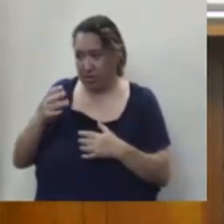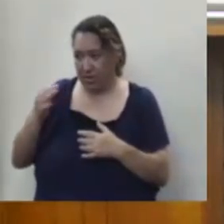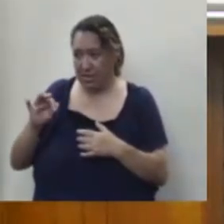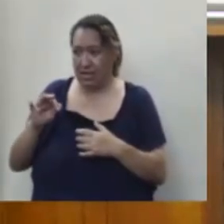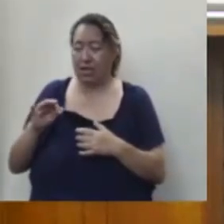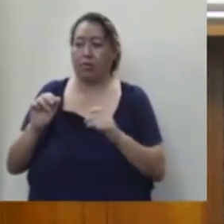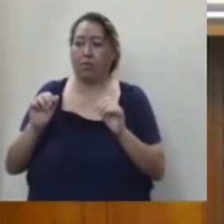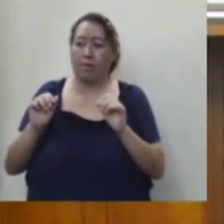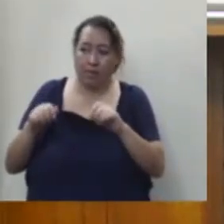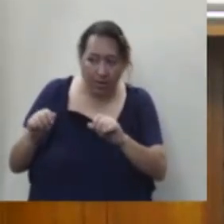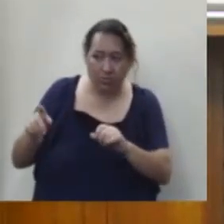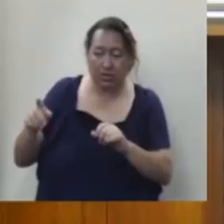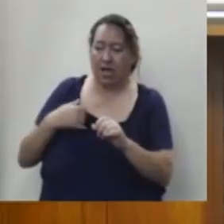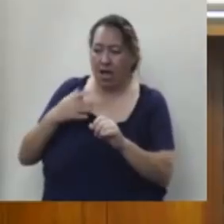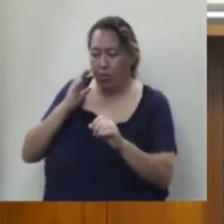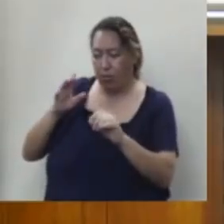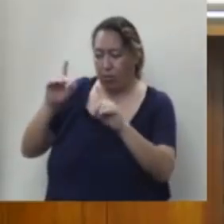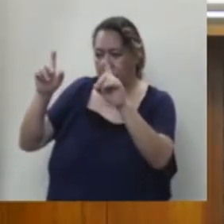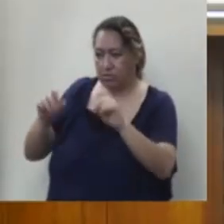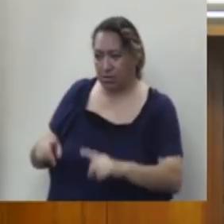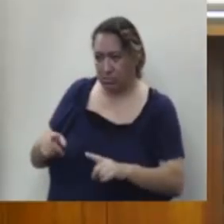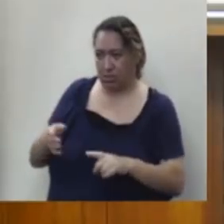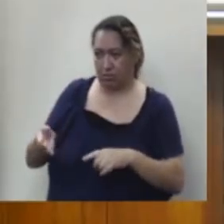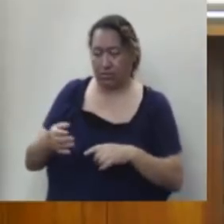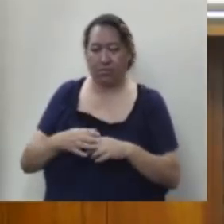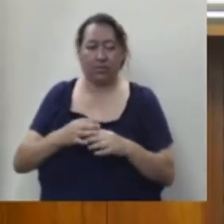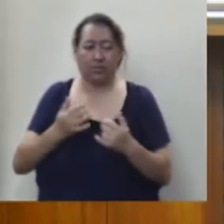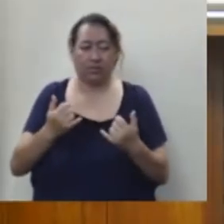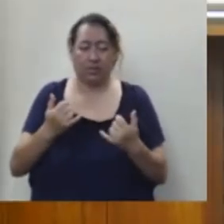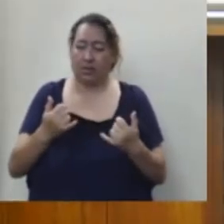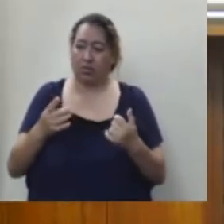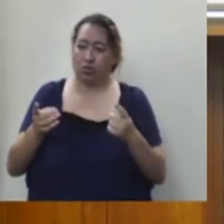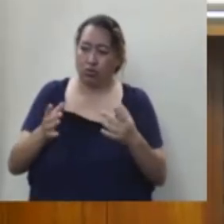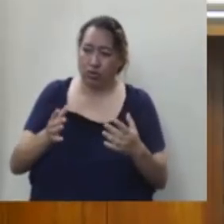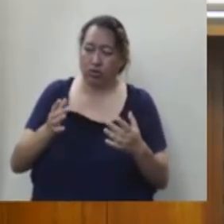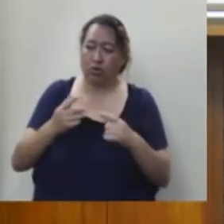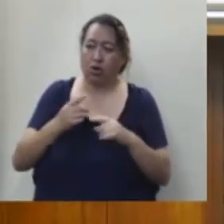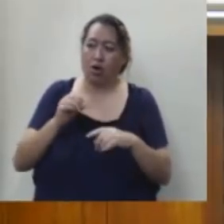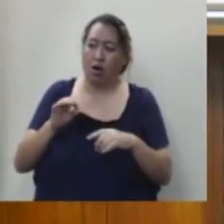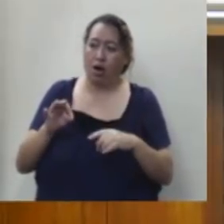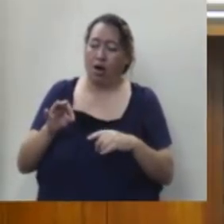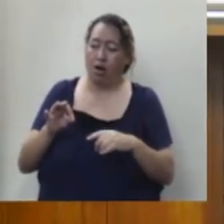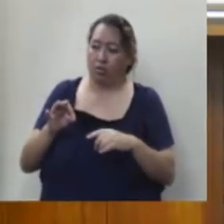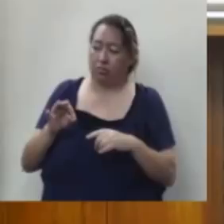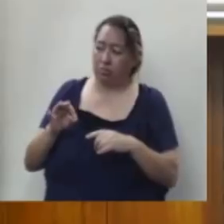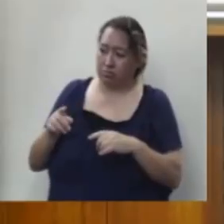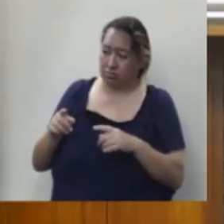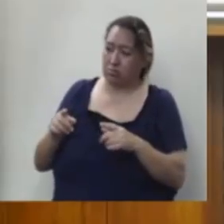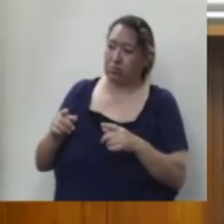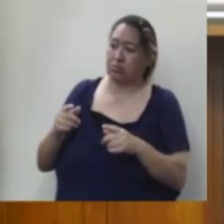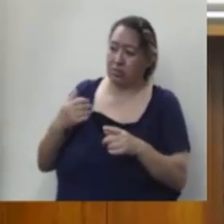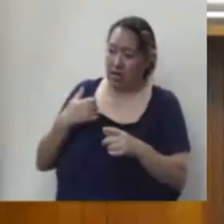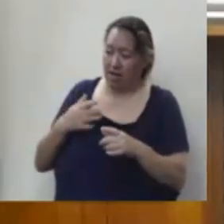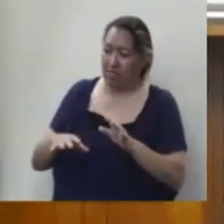them. The director of Department of Corrections has identified a facility there